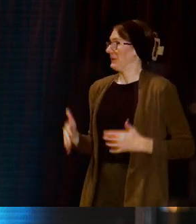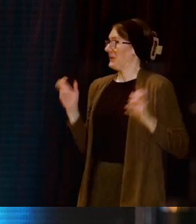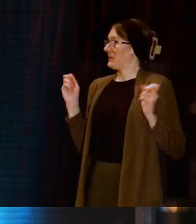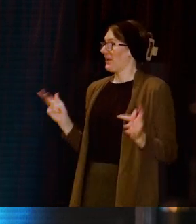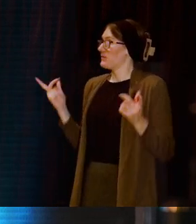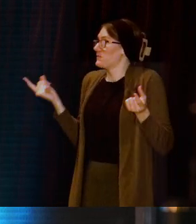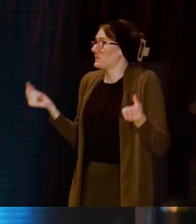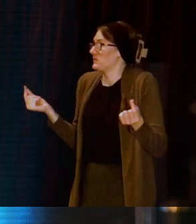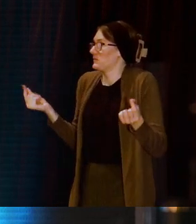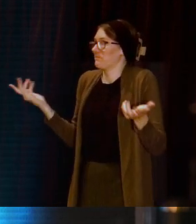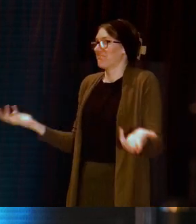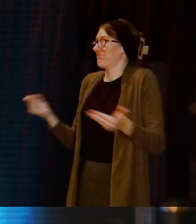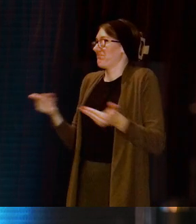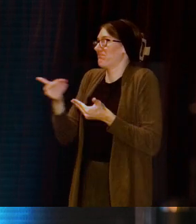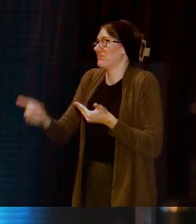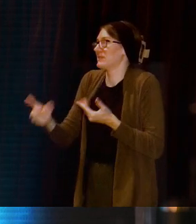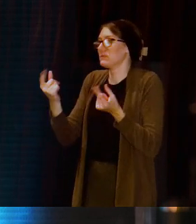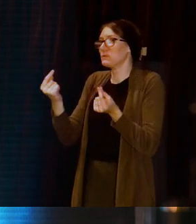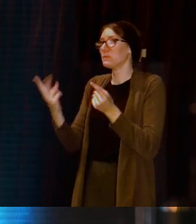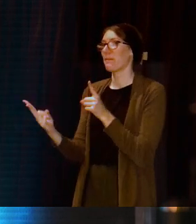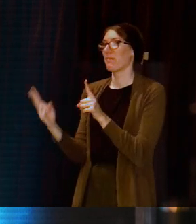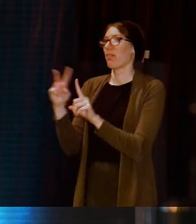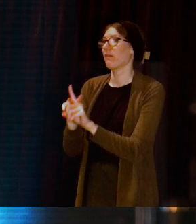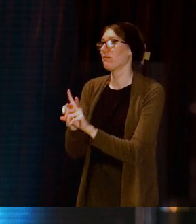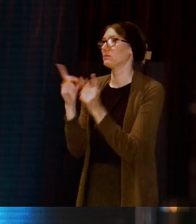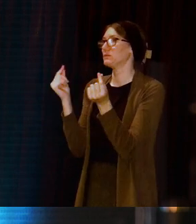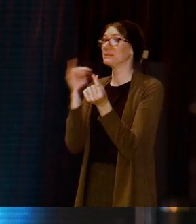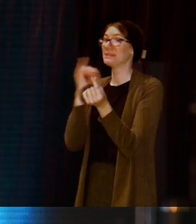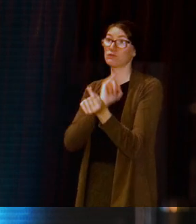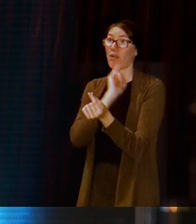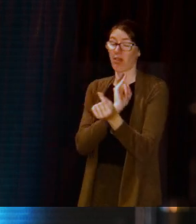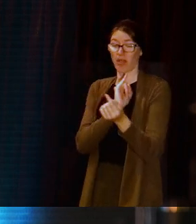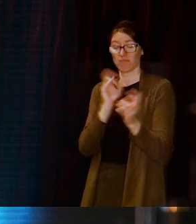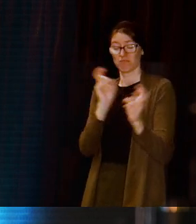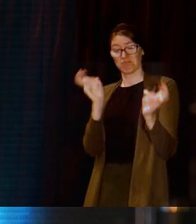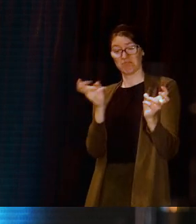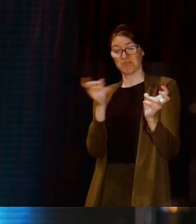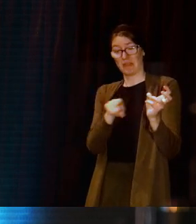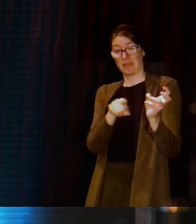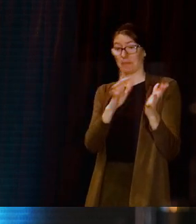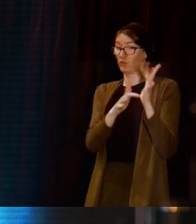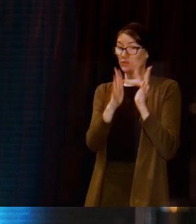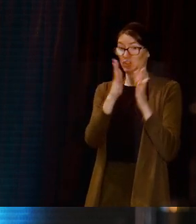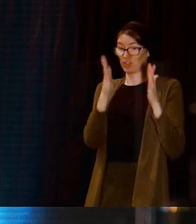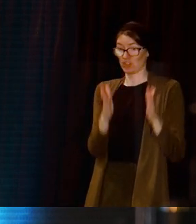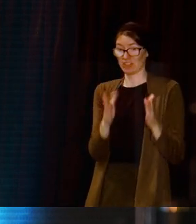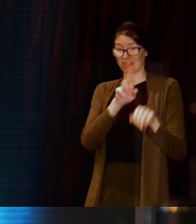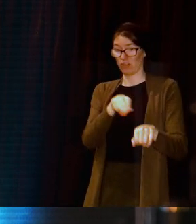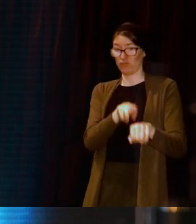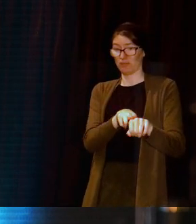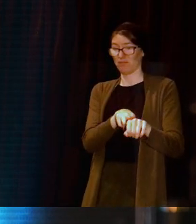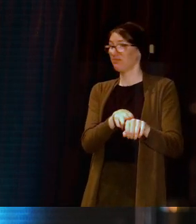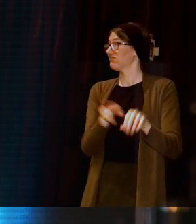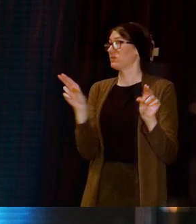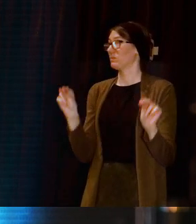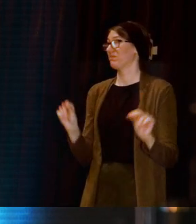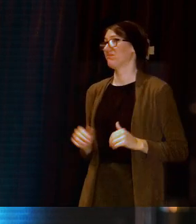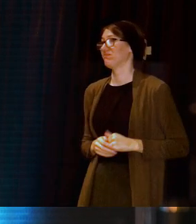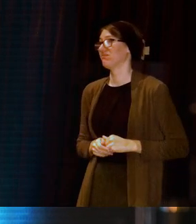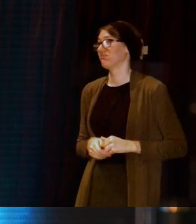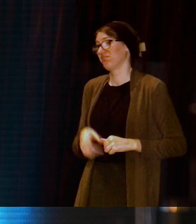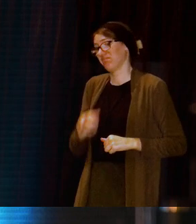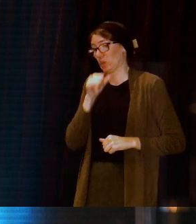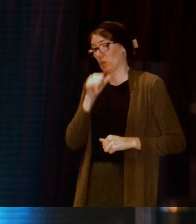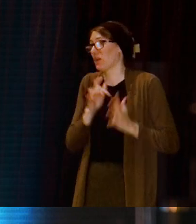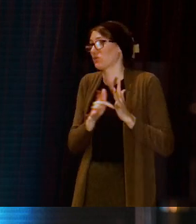So what do we do with it? What do we do with all this? What do we do with Israel? Do we consider them as a Christian nation? No. They're